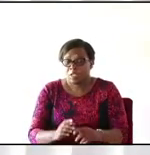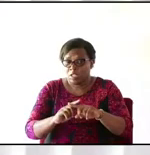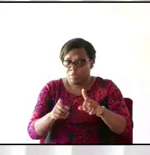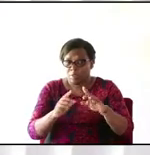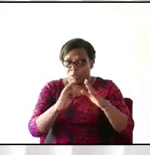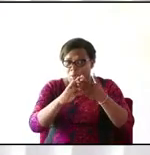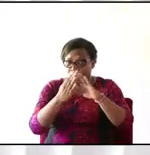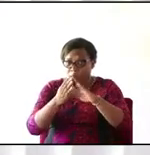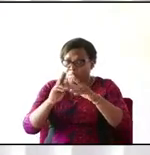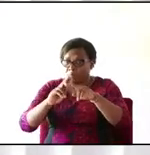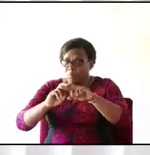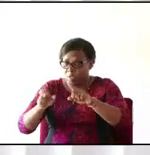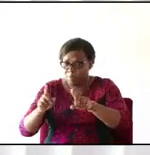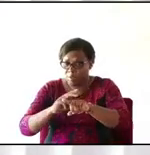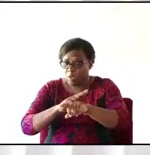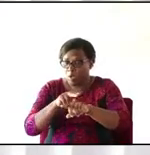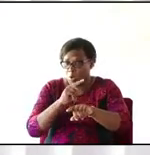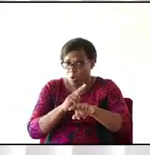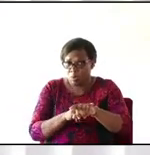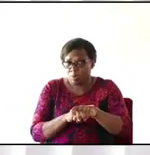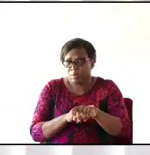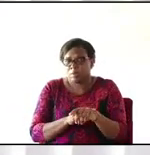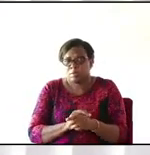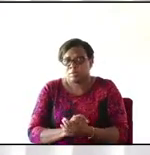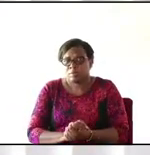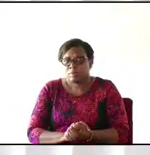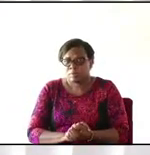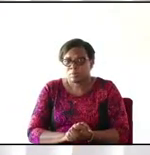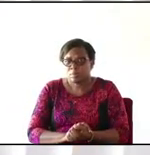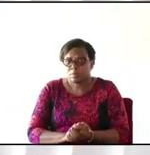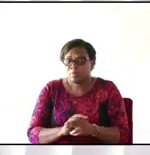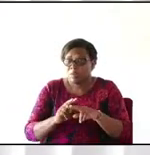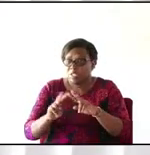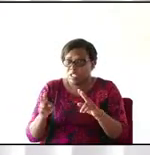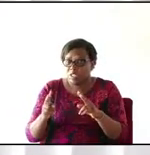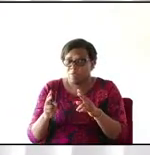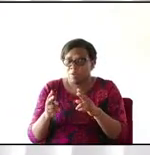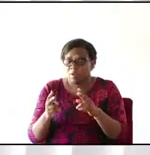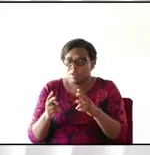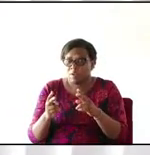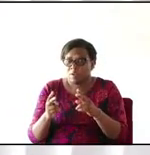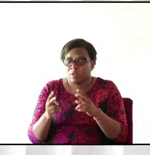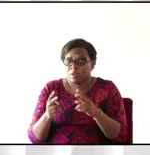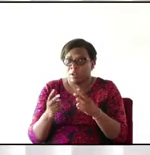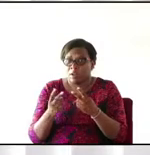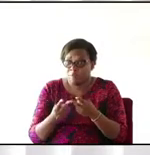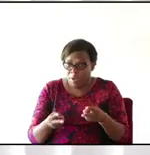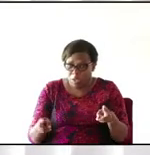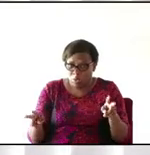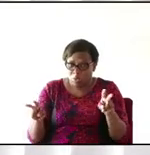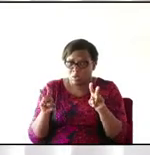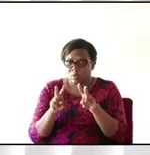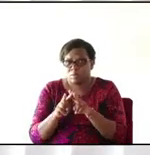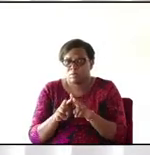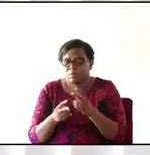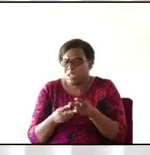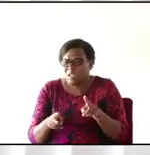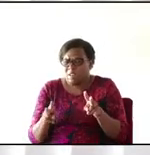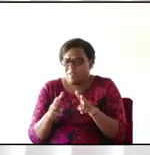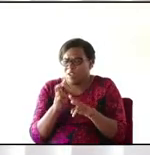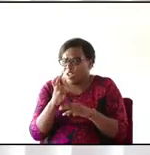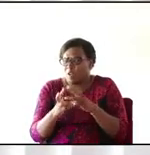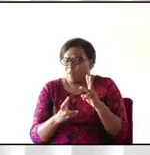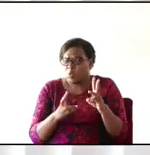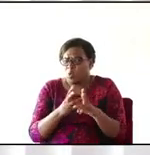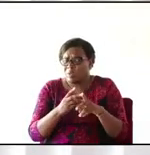The community that they were to engage would have different values. The value system of the world in which we live is